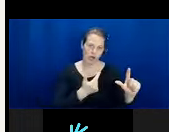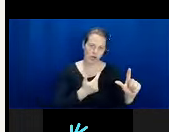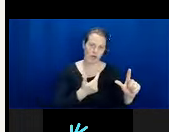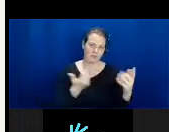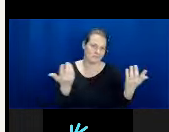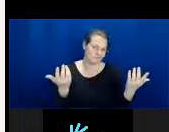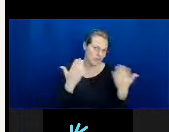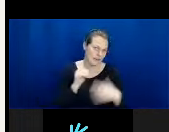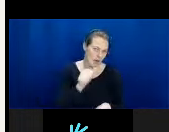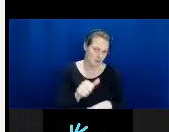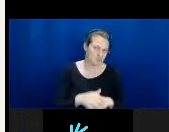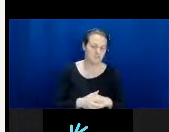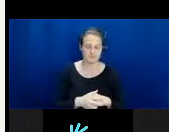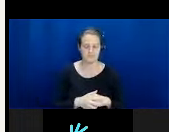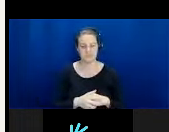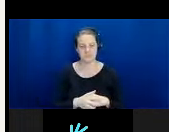it.